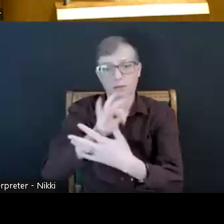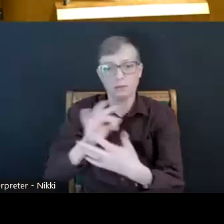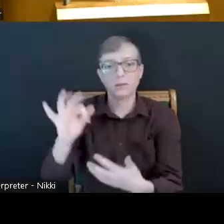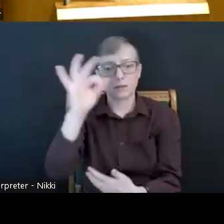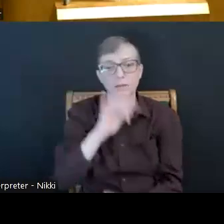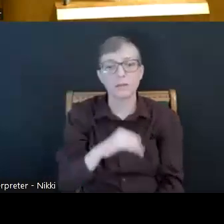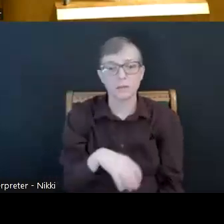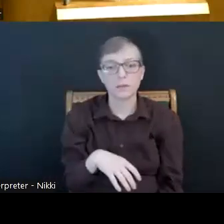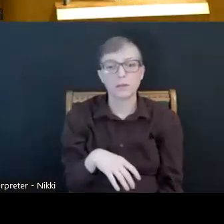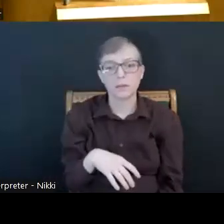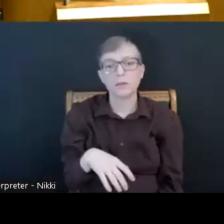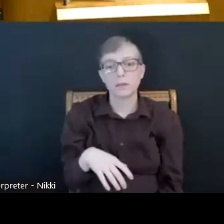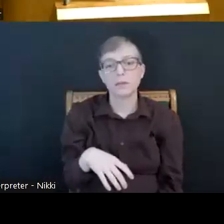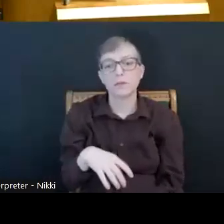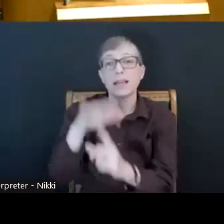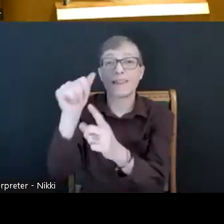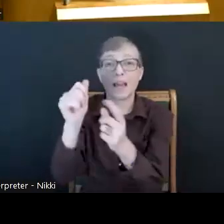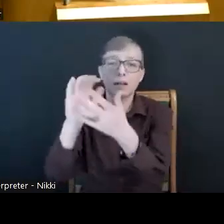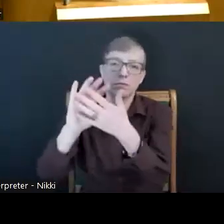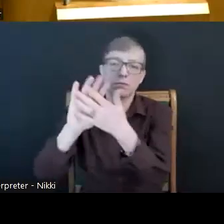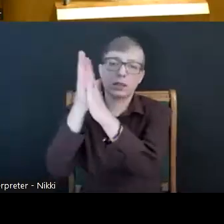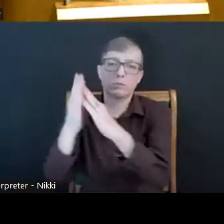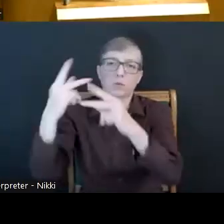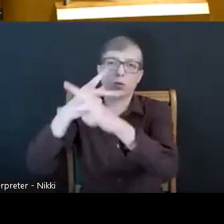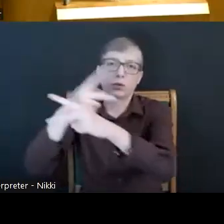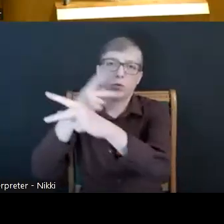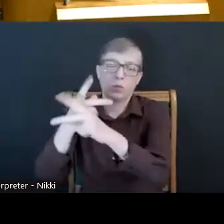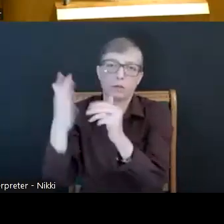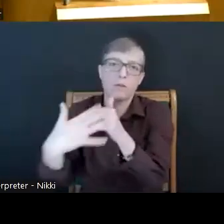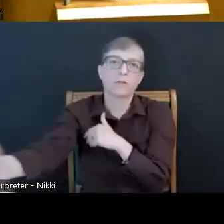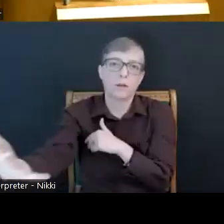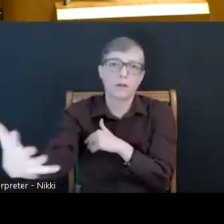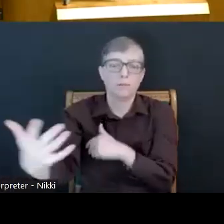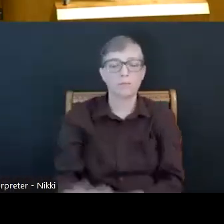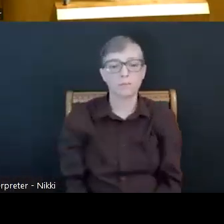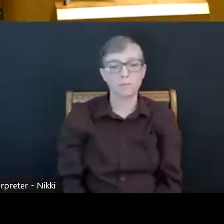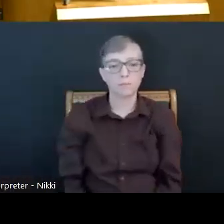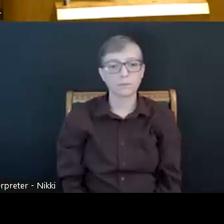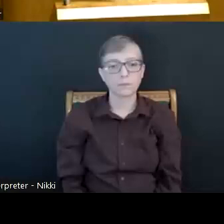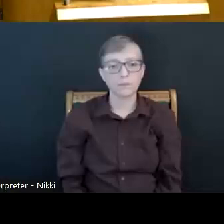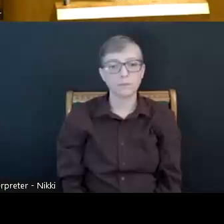areas that get larger and larger over time where you really cannot make out what's happening.